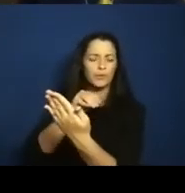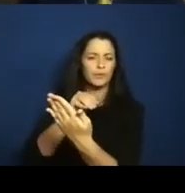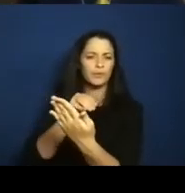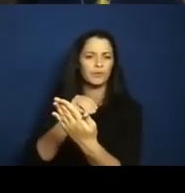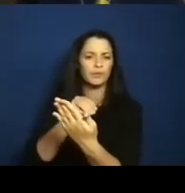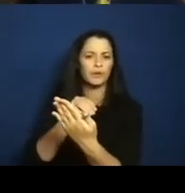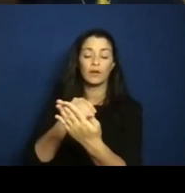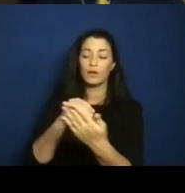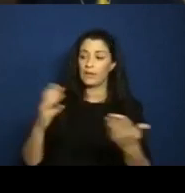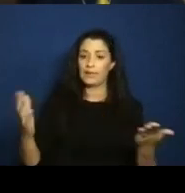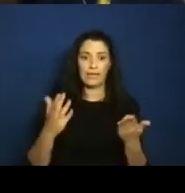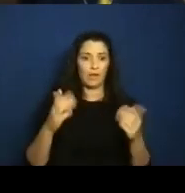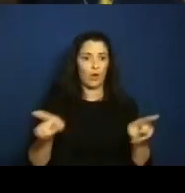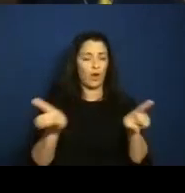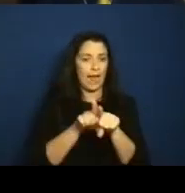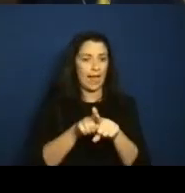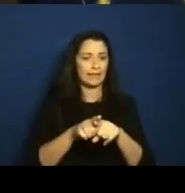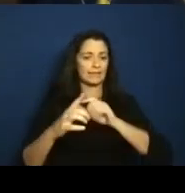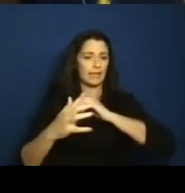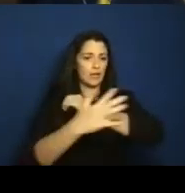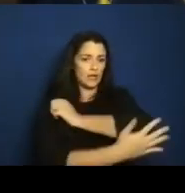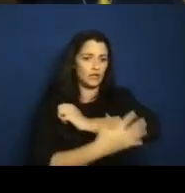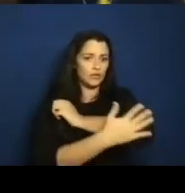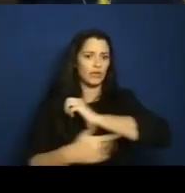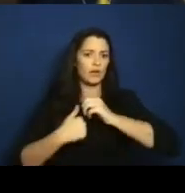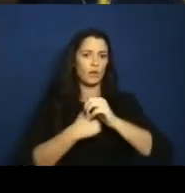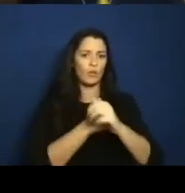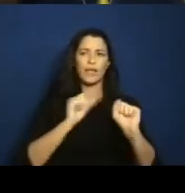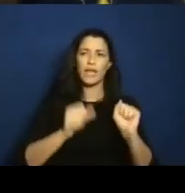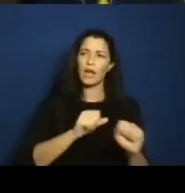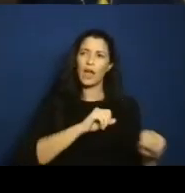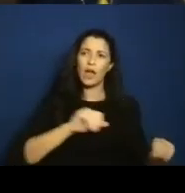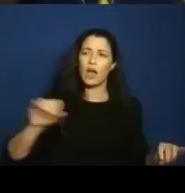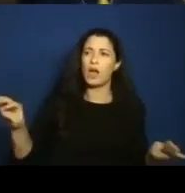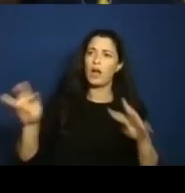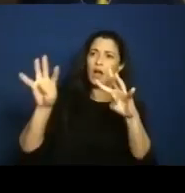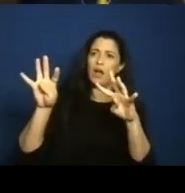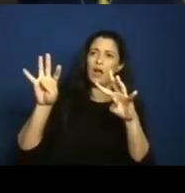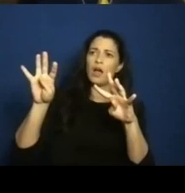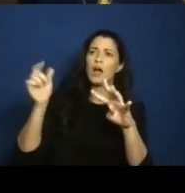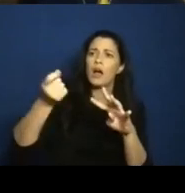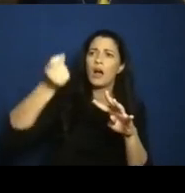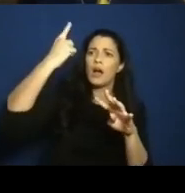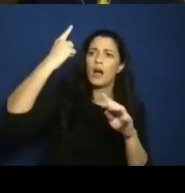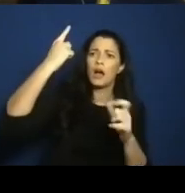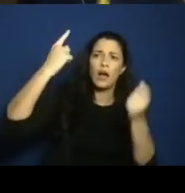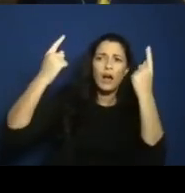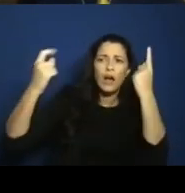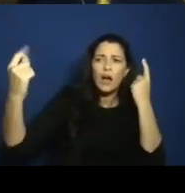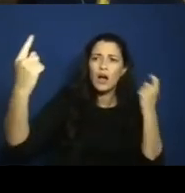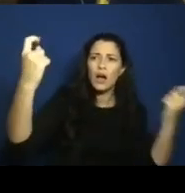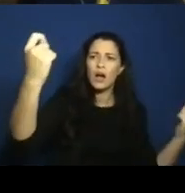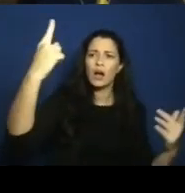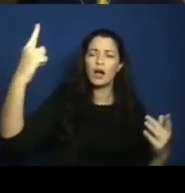nation that we can understand and hear and feel each other's stories, that we can really, really